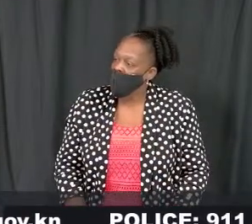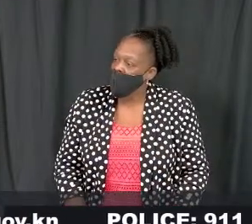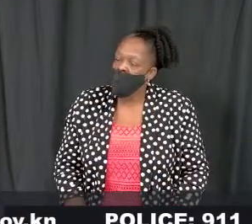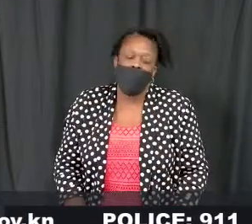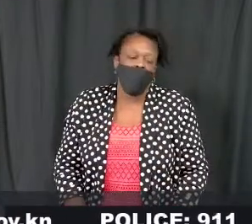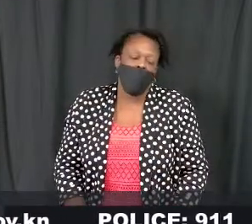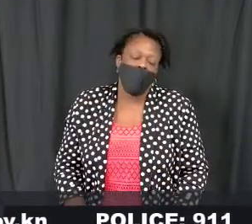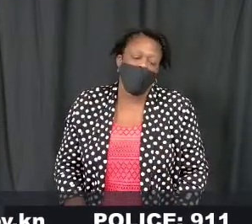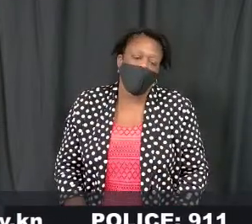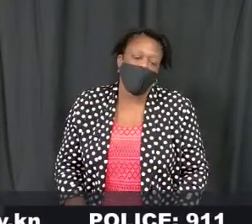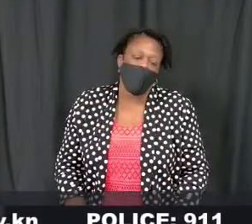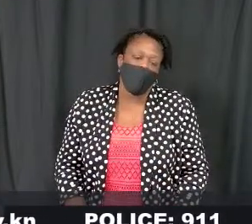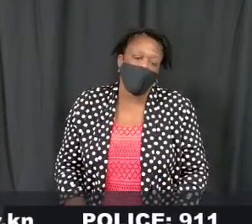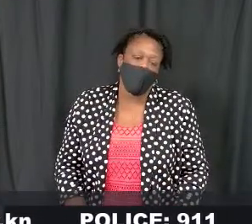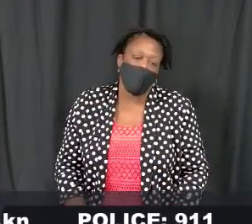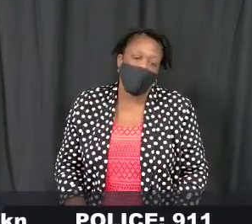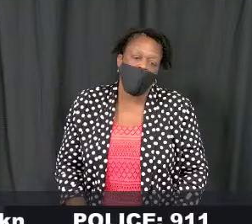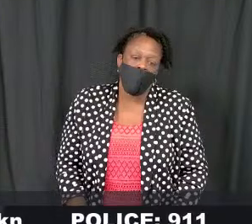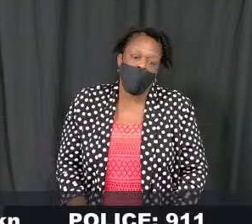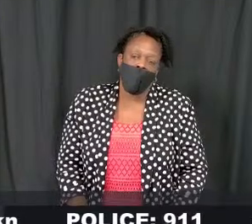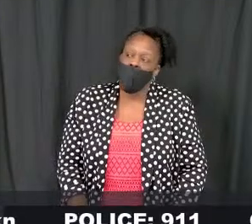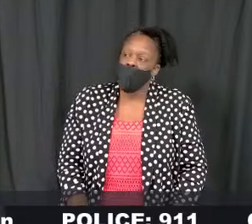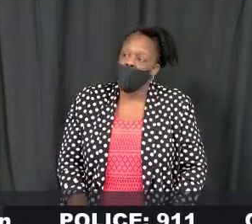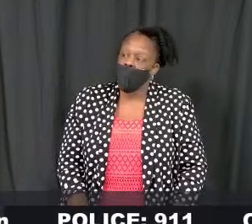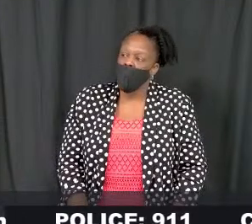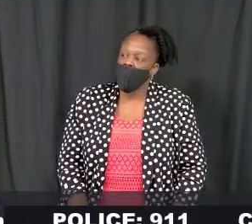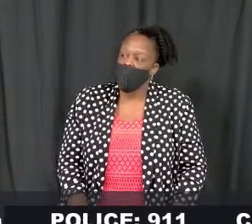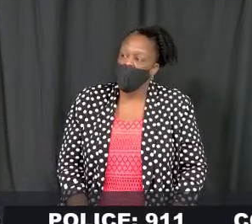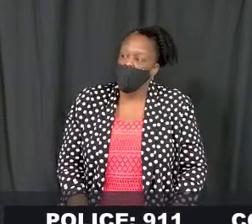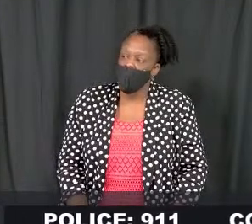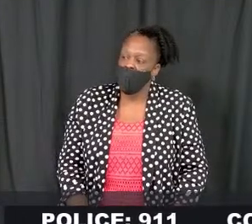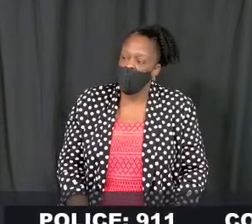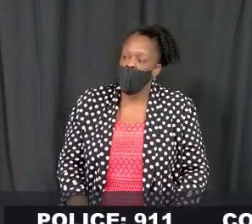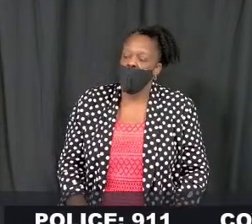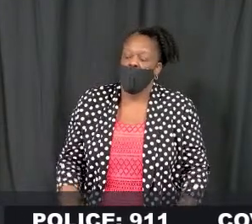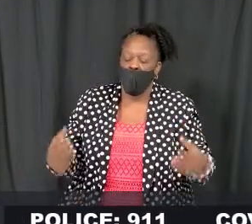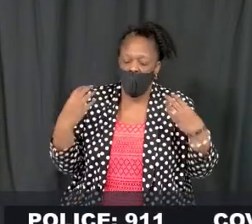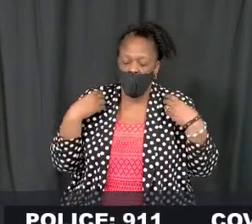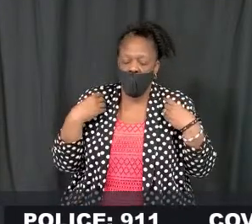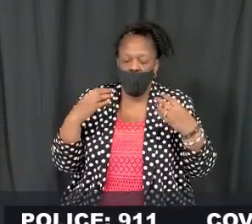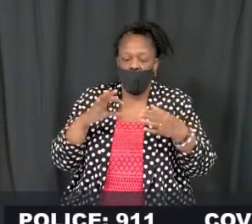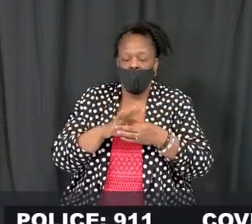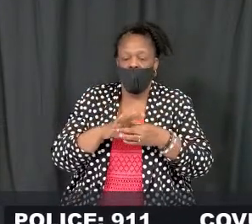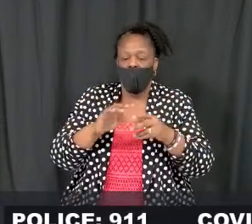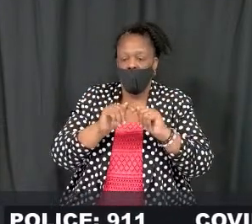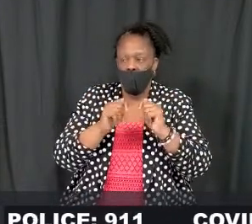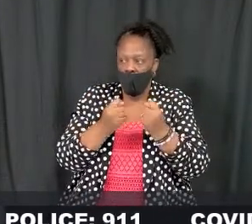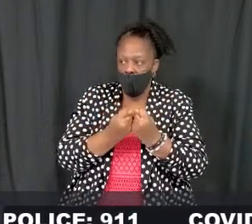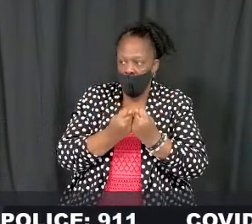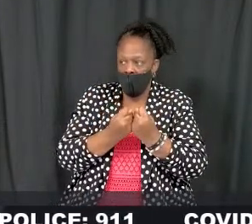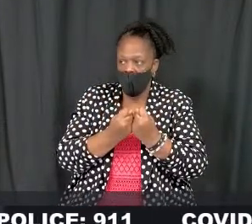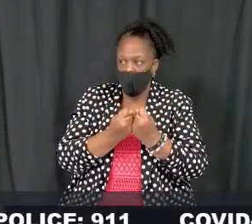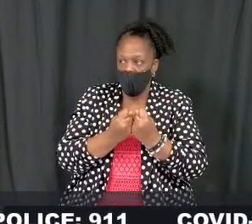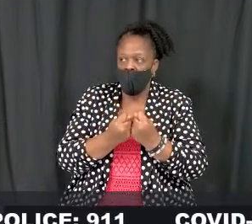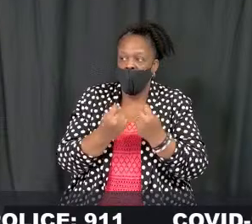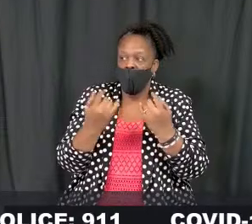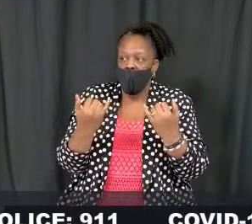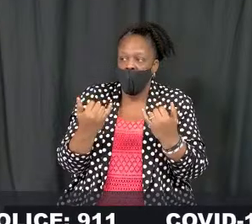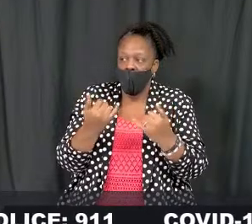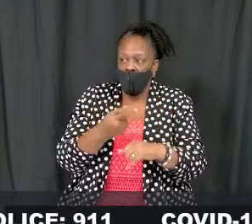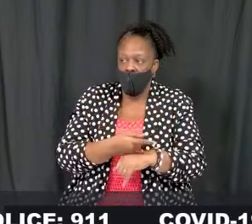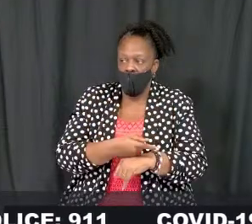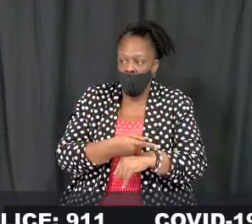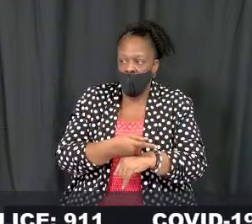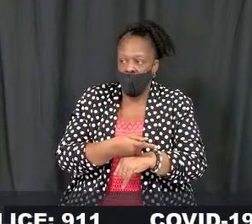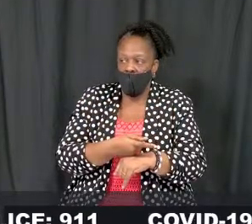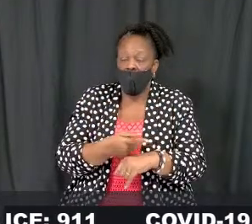all various means. As the chair of the National COVID-19 Task Force, today